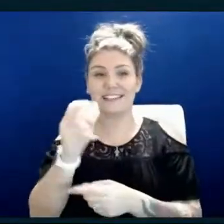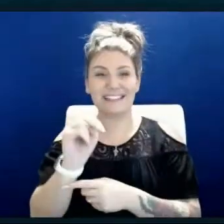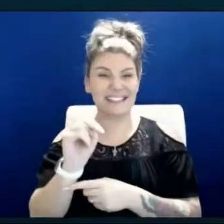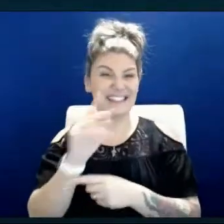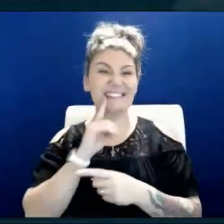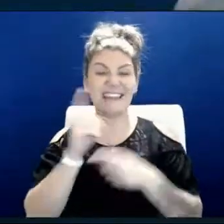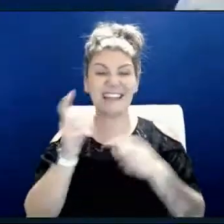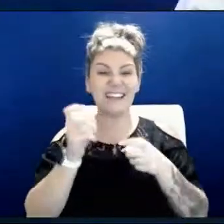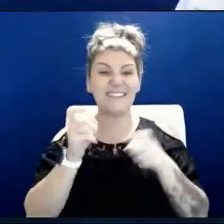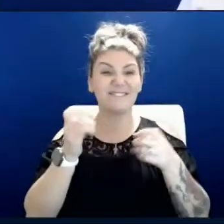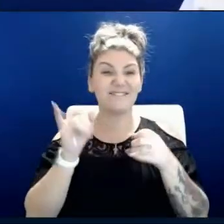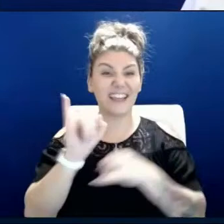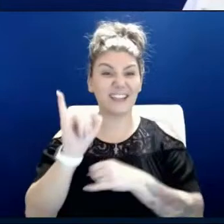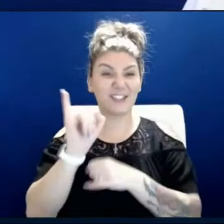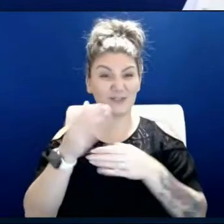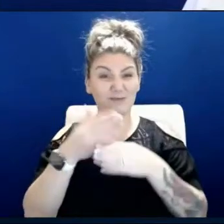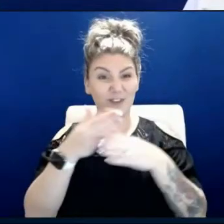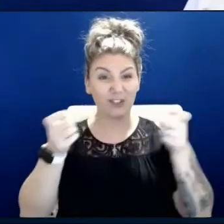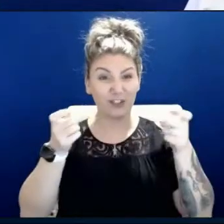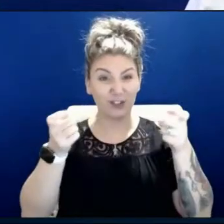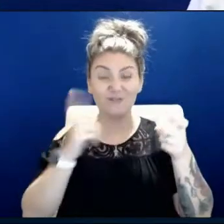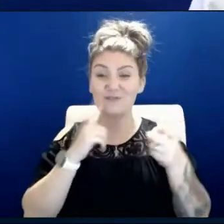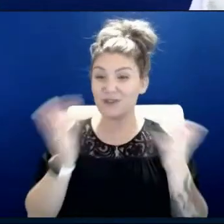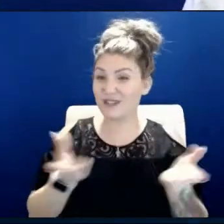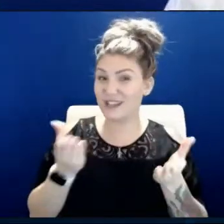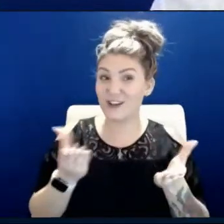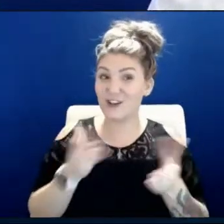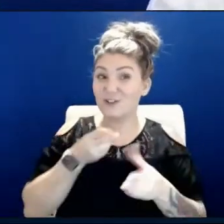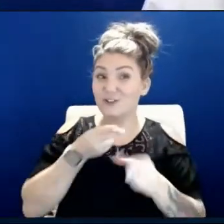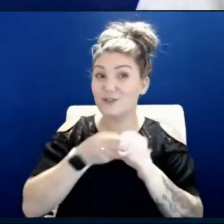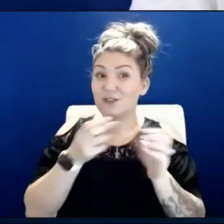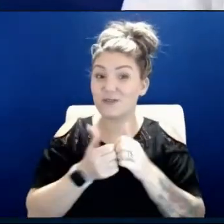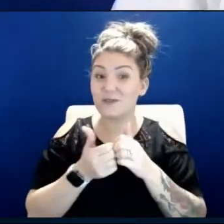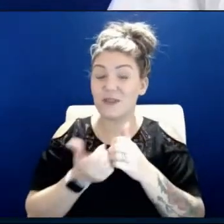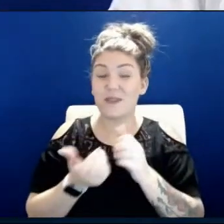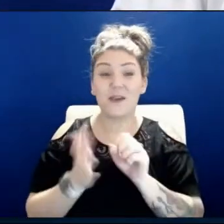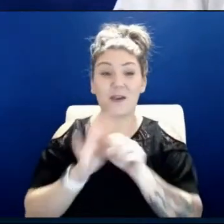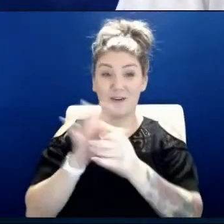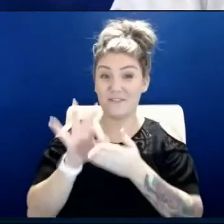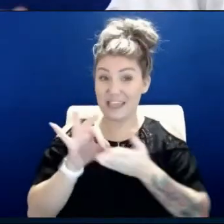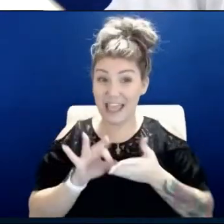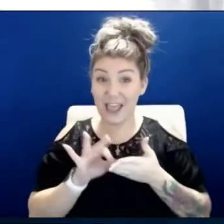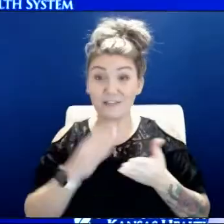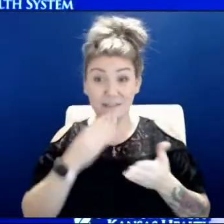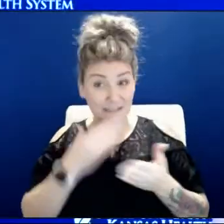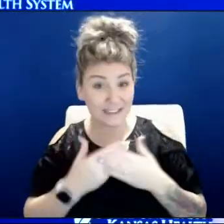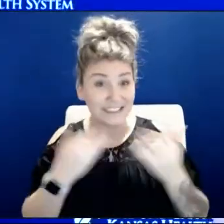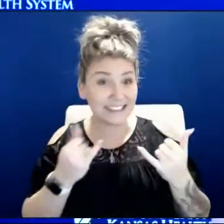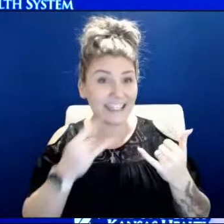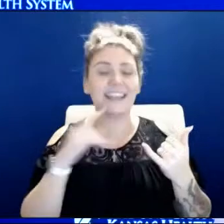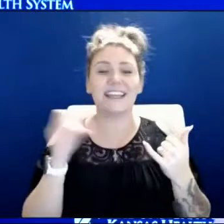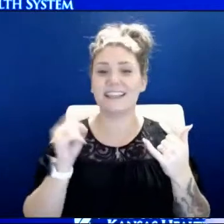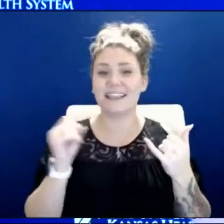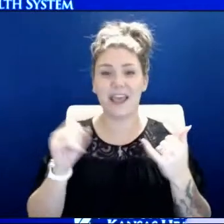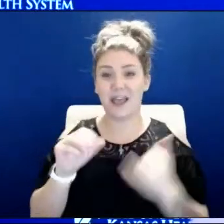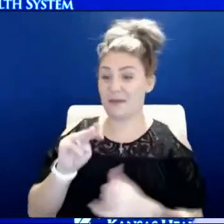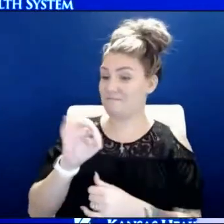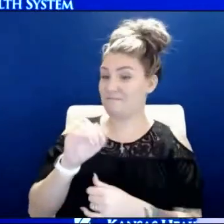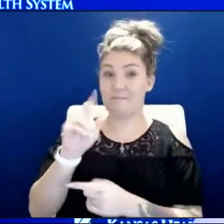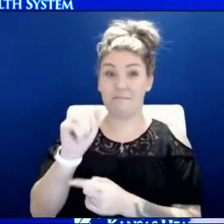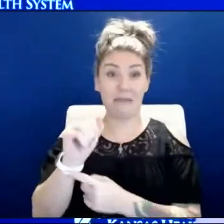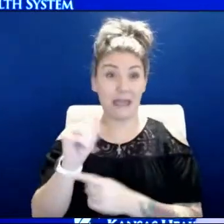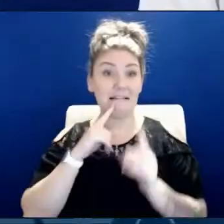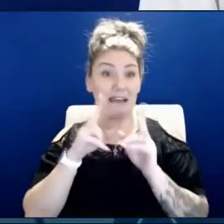house. He joins us with our COVID count, which is a little more hopeful today, Doc Hawk. Yeah, and I never meta-analysis I didn't like, so